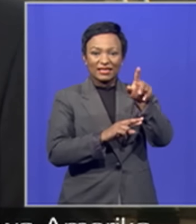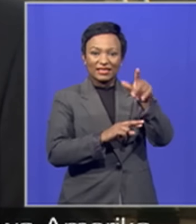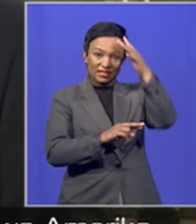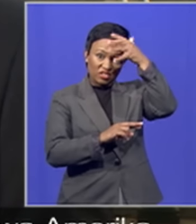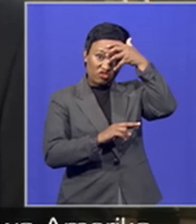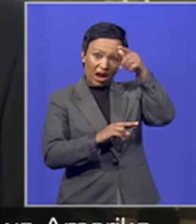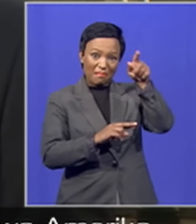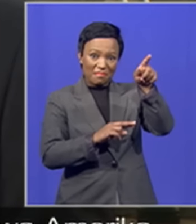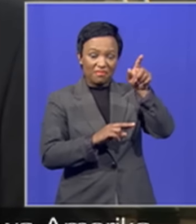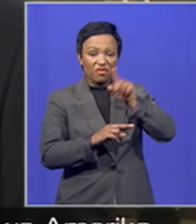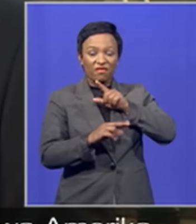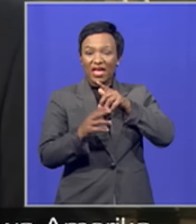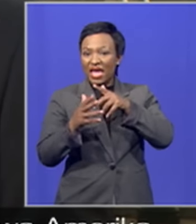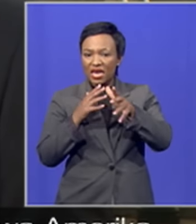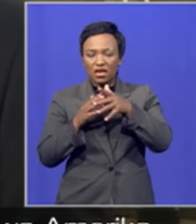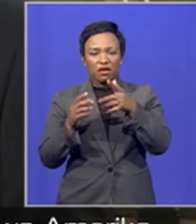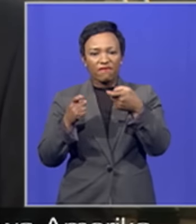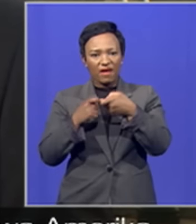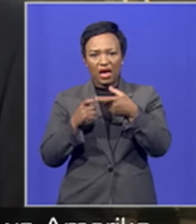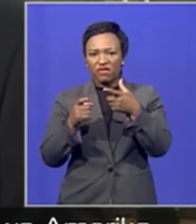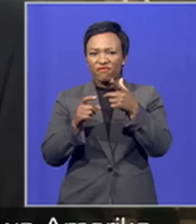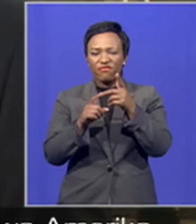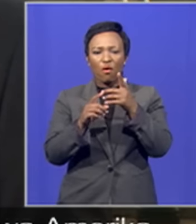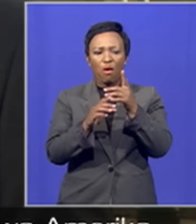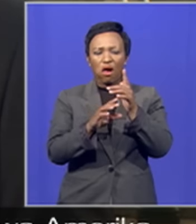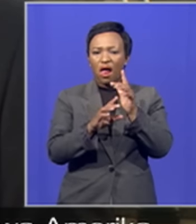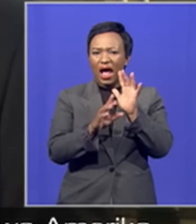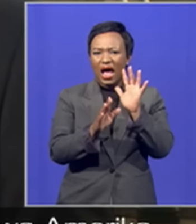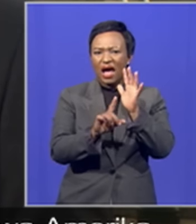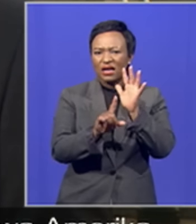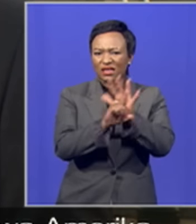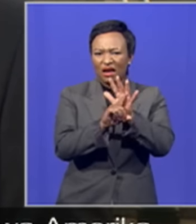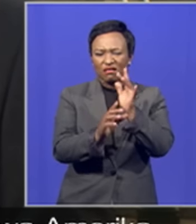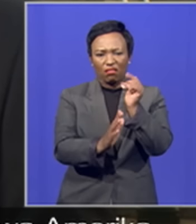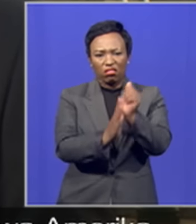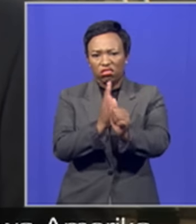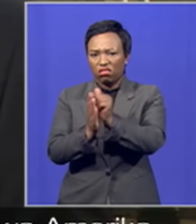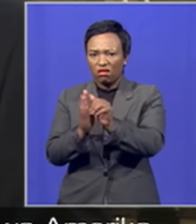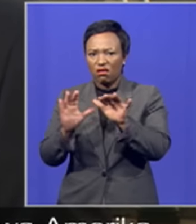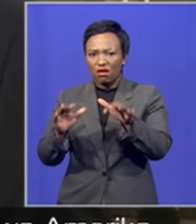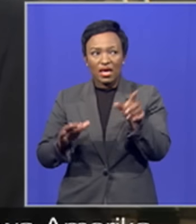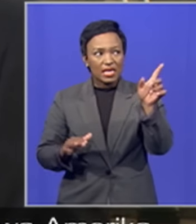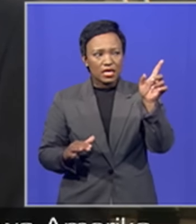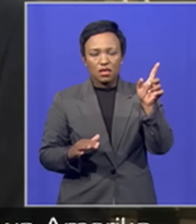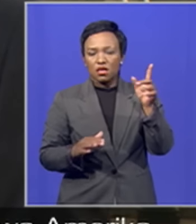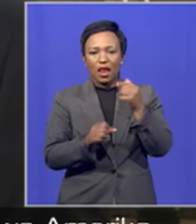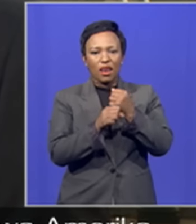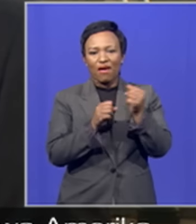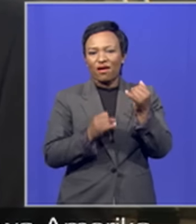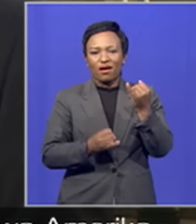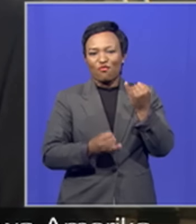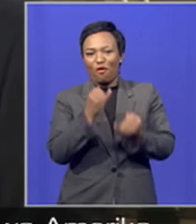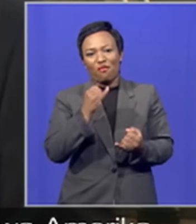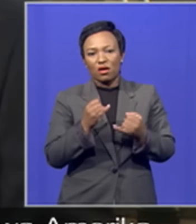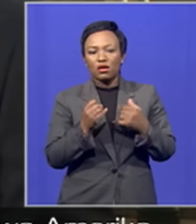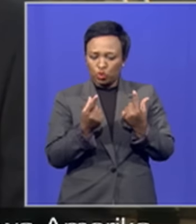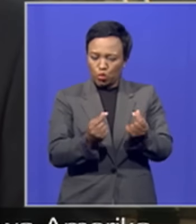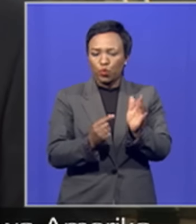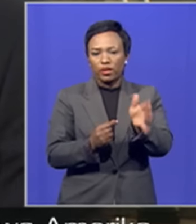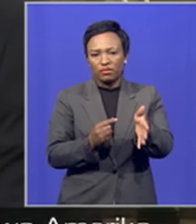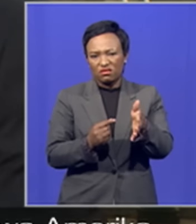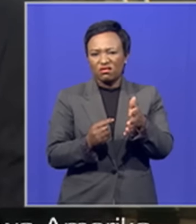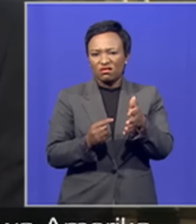fight against terrorism, he has never minced word. He was never politically correct about it. He's